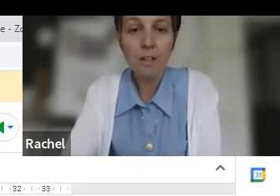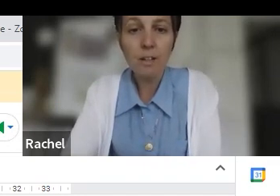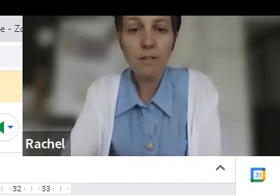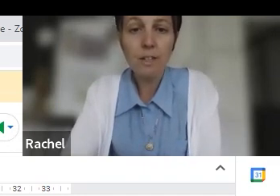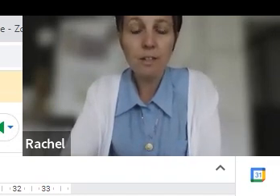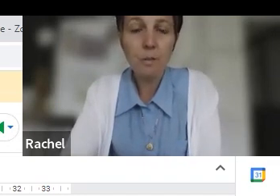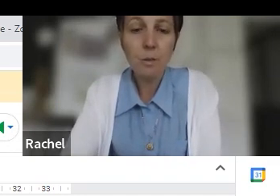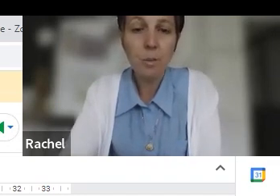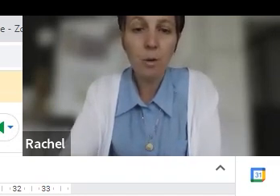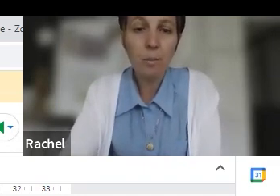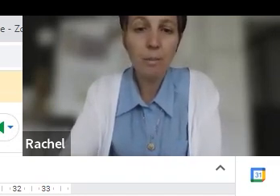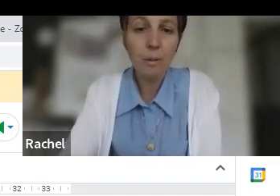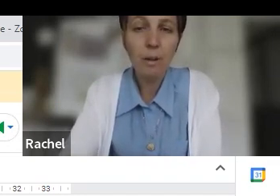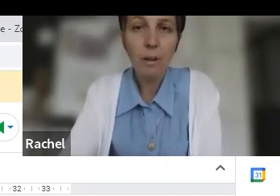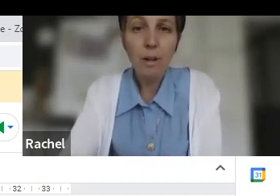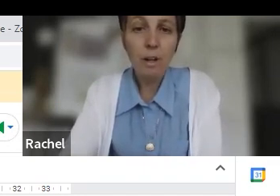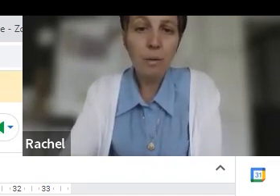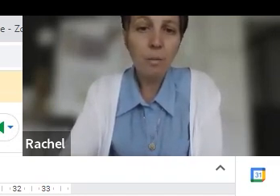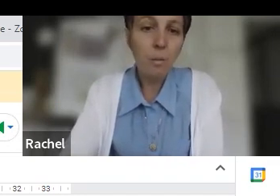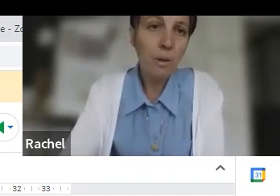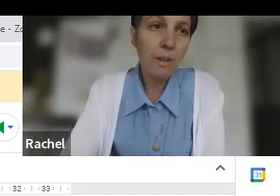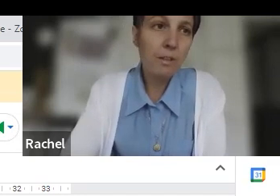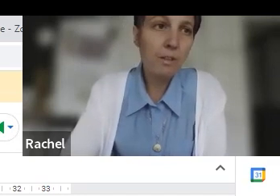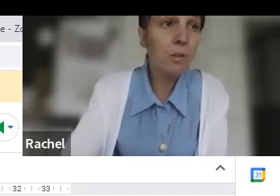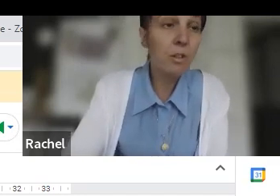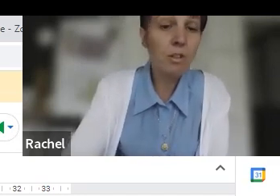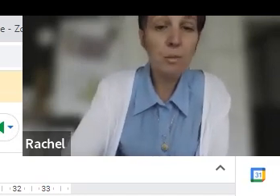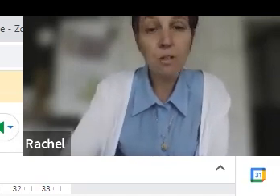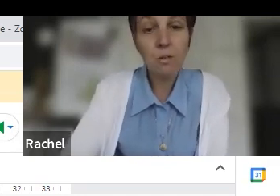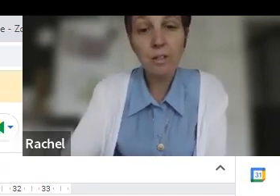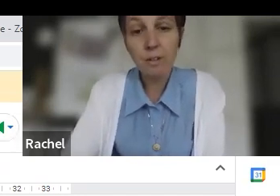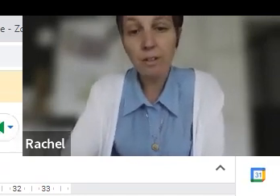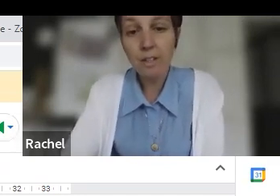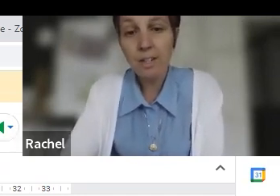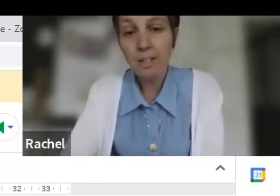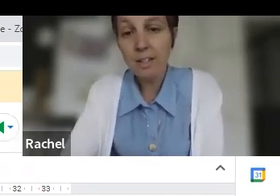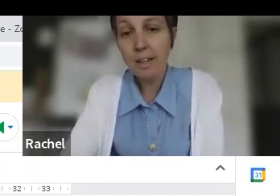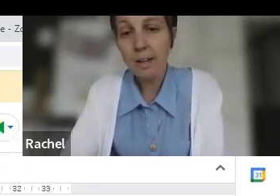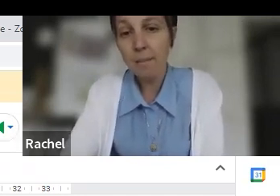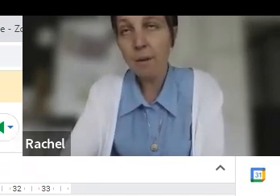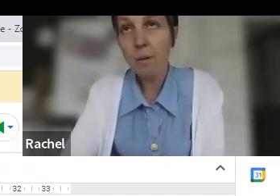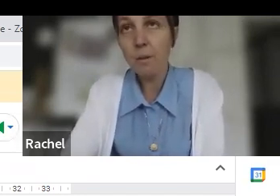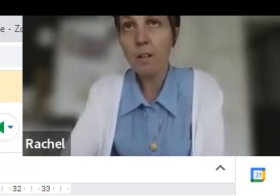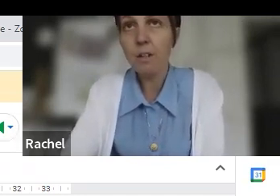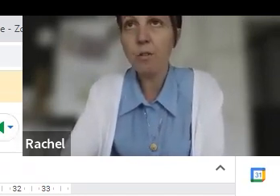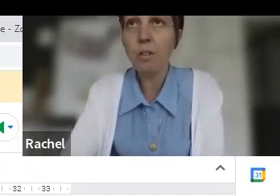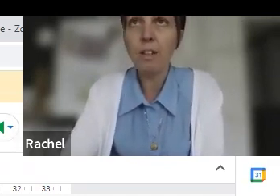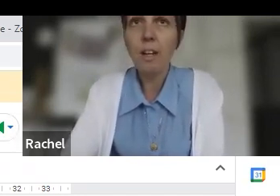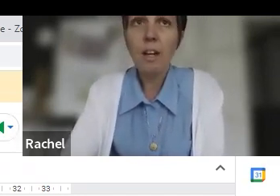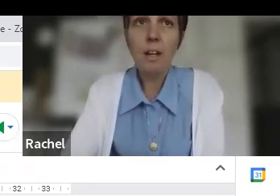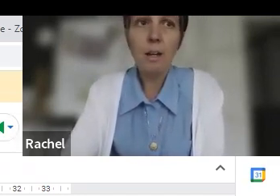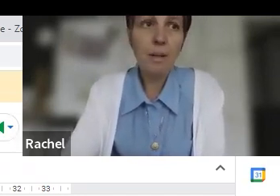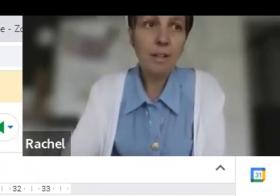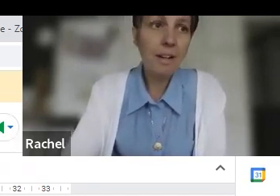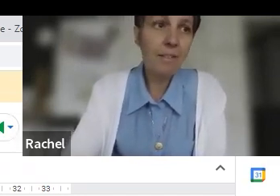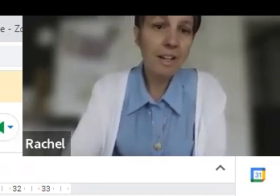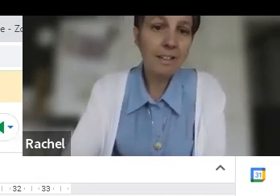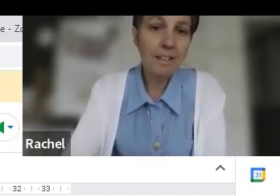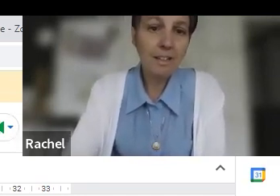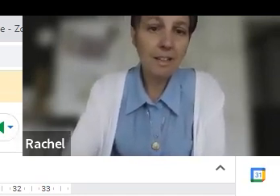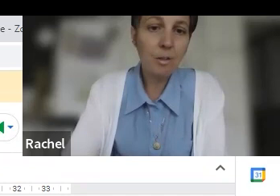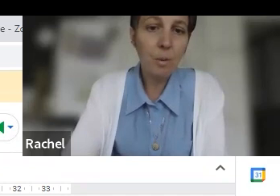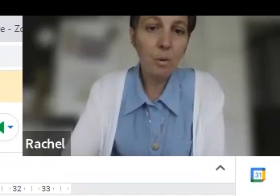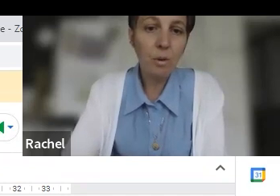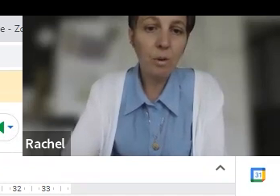outreach team. So that's a service that's to support people with substance misuse difficulties who are struggling and having